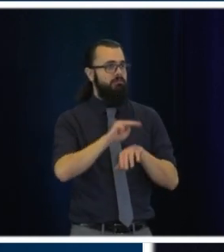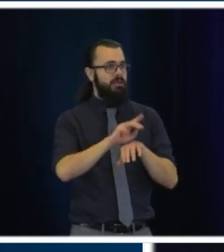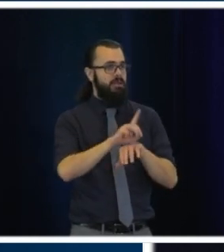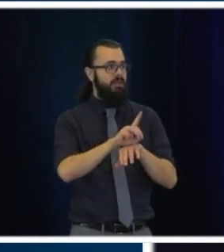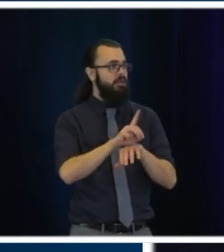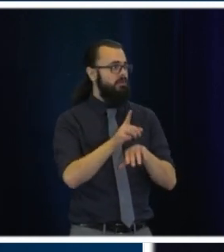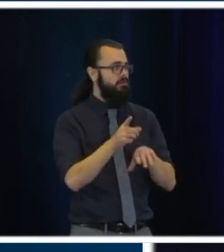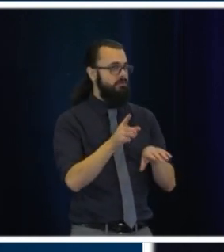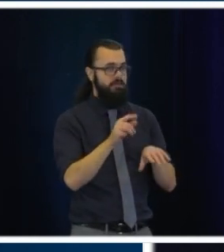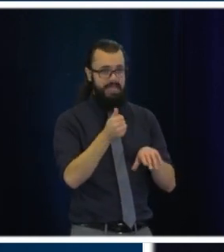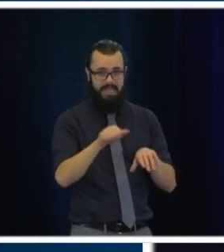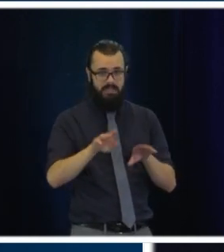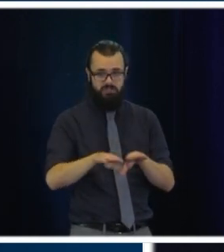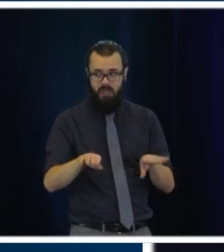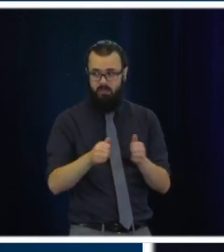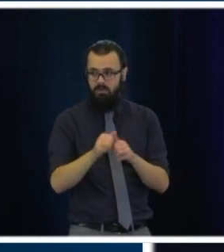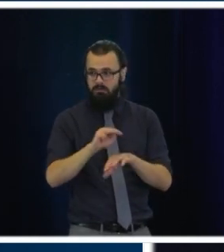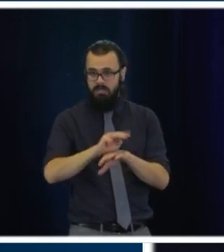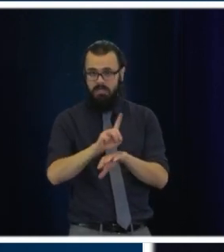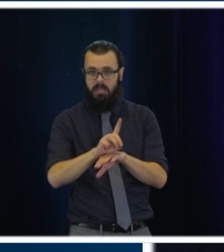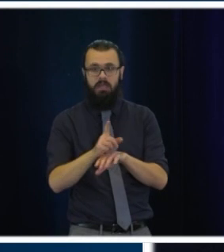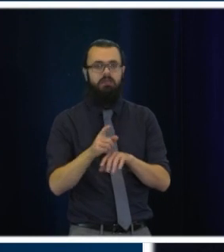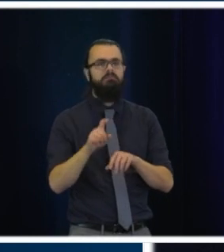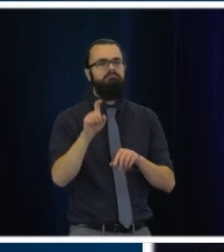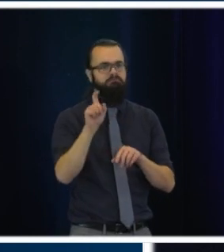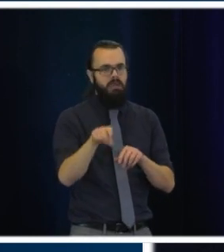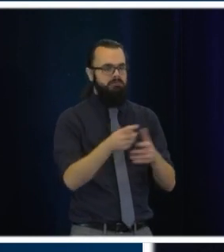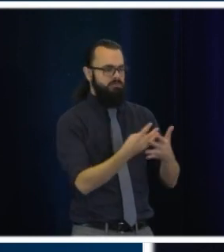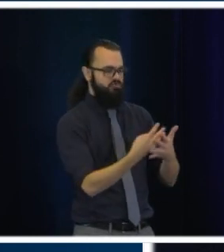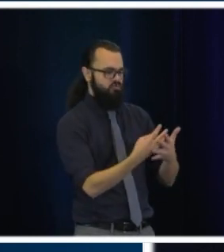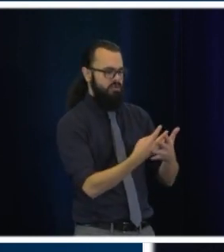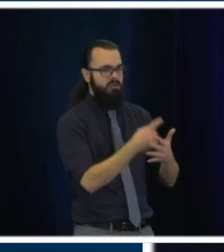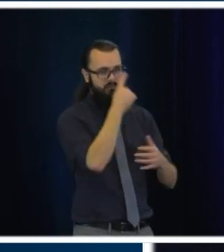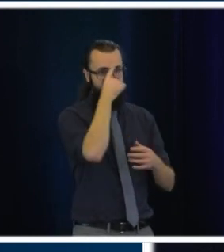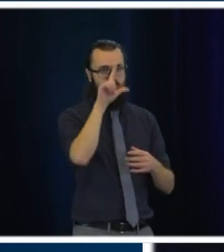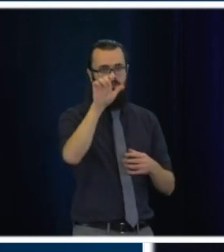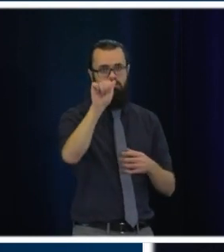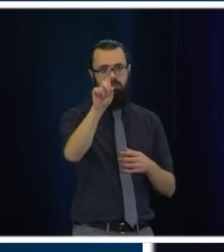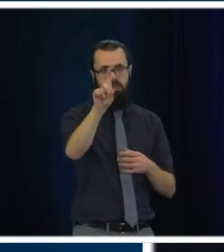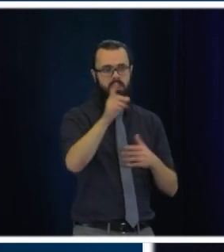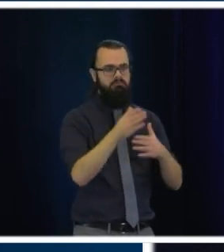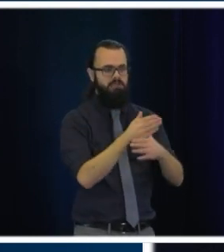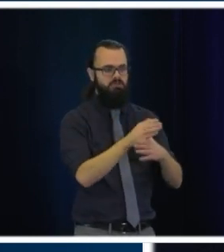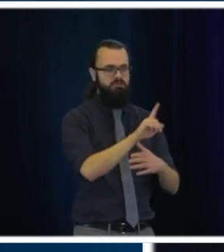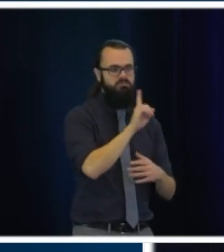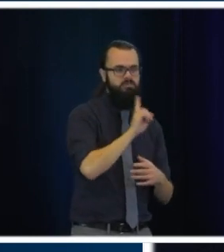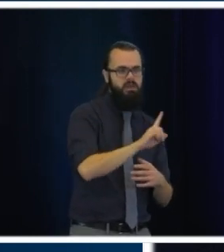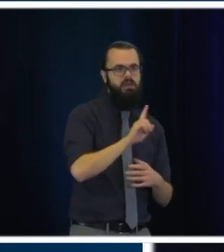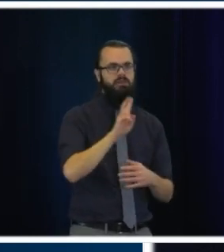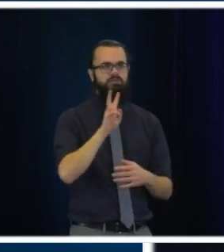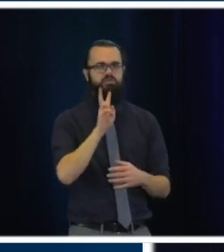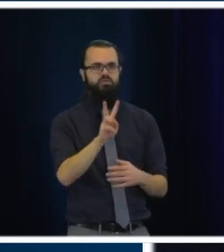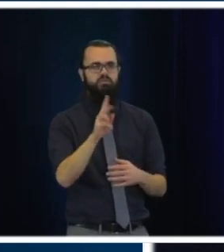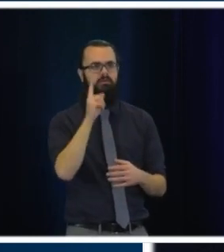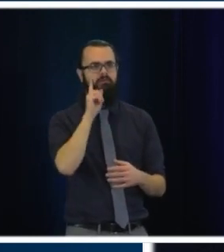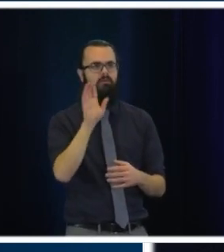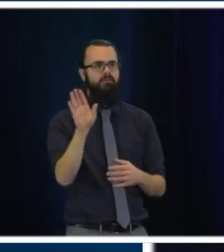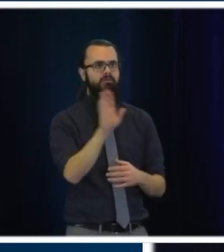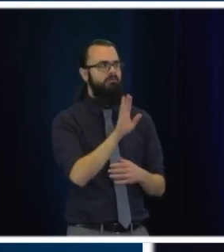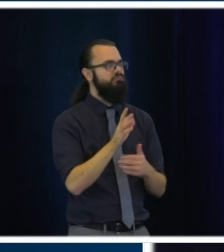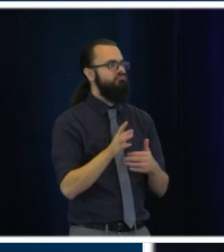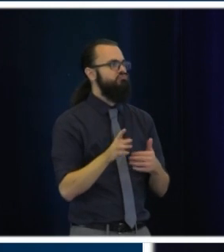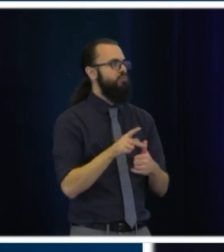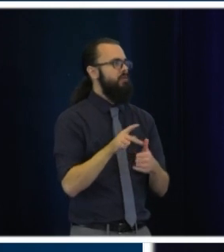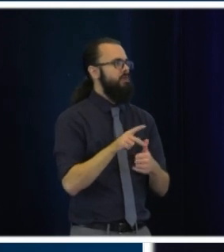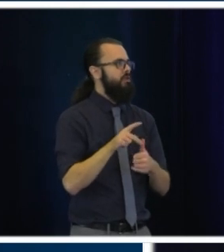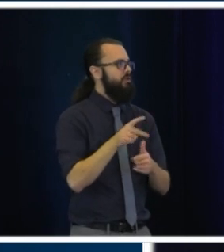Medicaid should be screened for lead between the ages of 1 and 2. At their primary care appointment. And again,